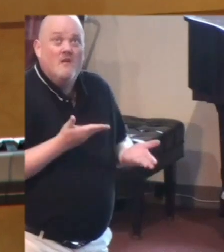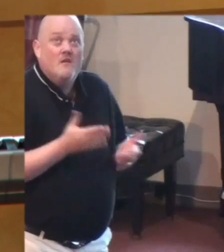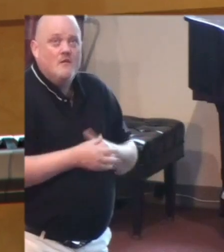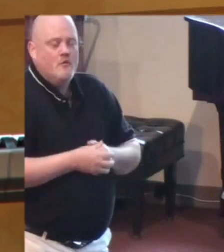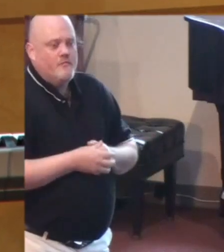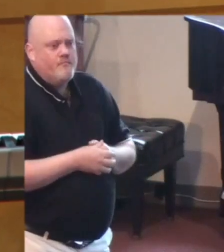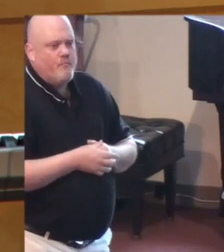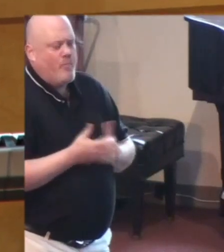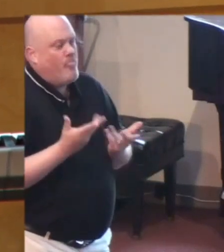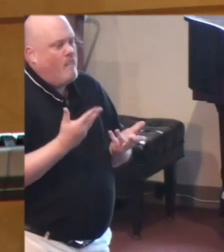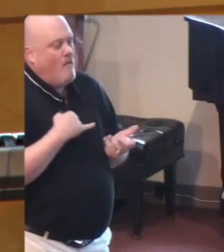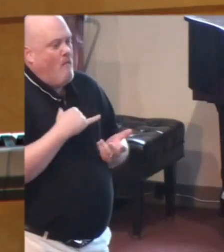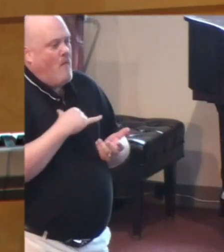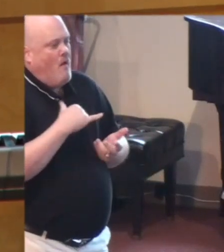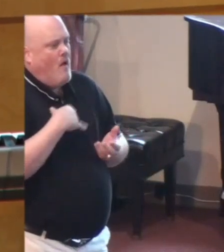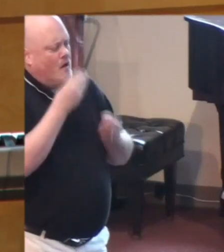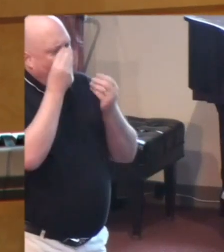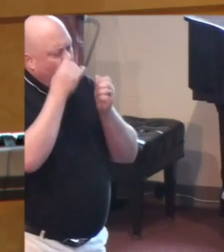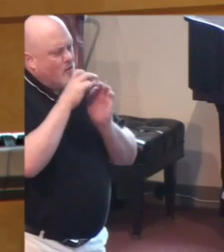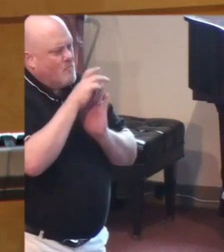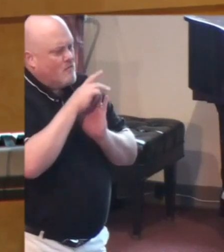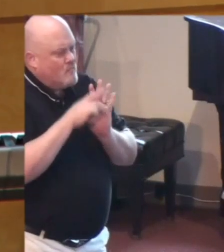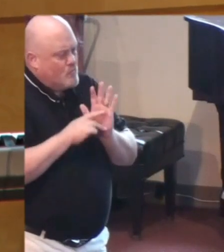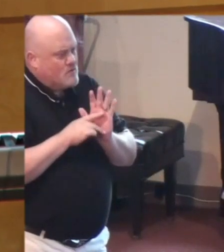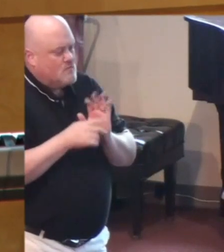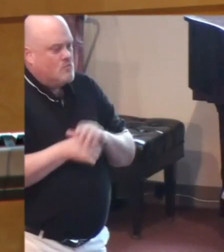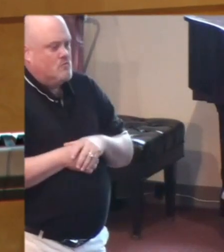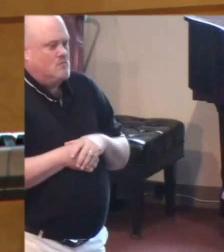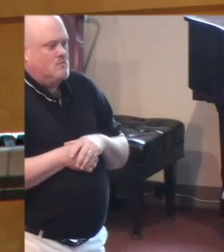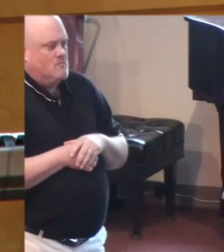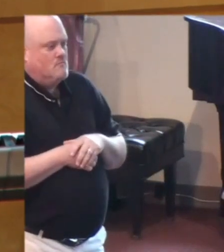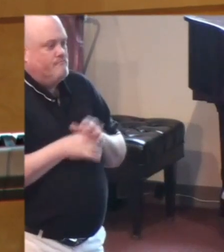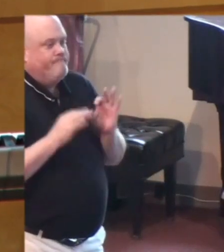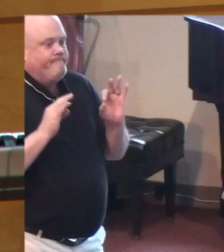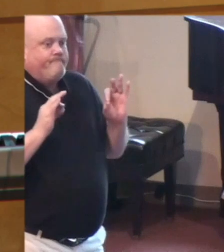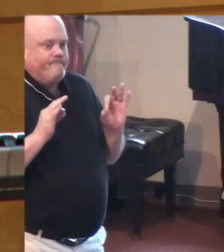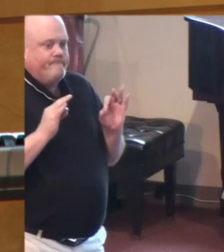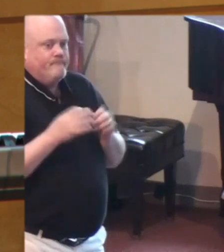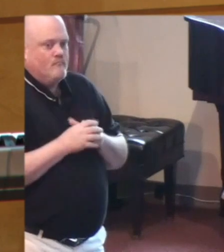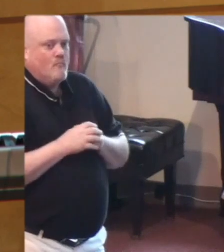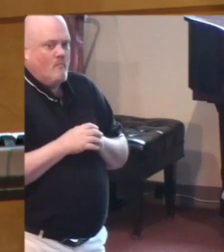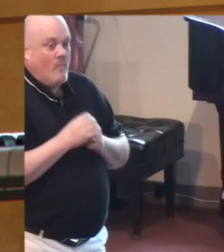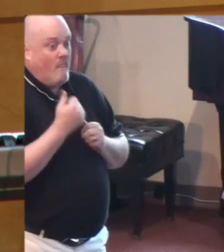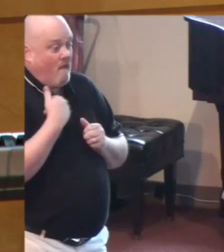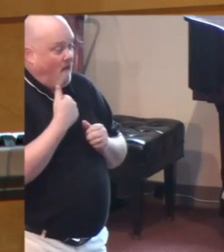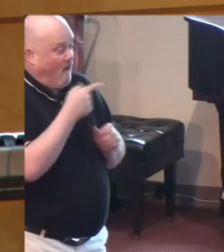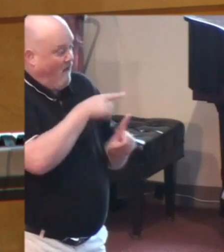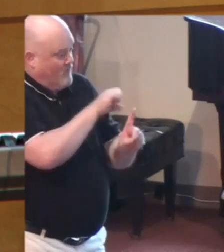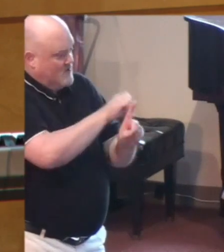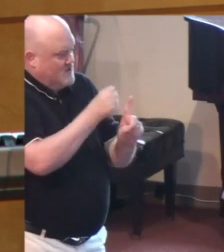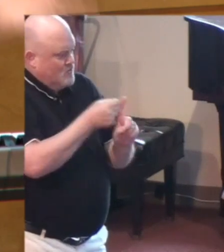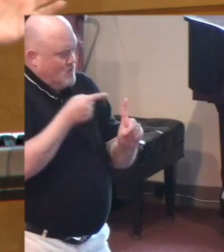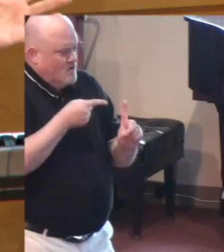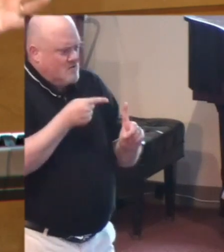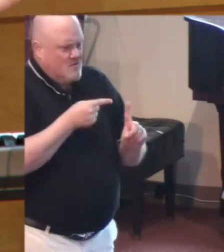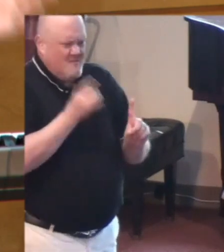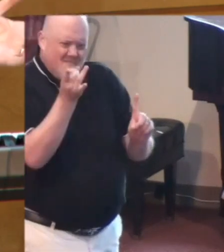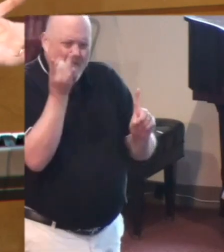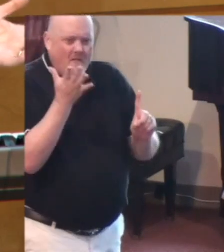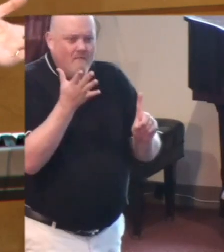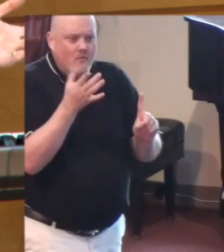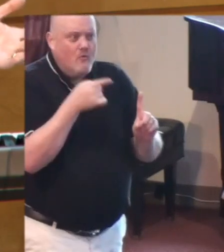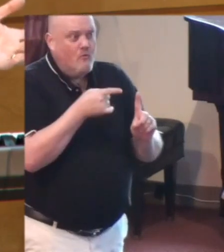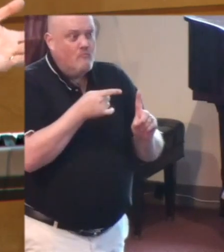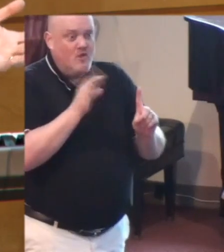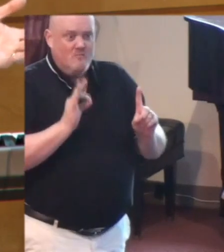stay there too long because I thought about these principles and I said, okay, if there is perfection in this, you got to show